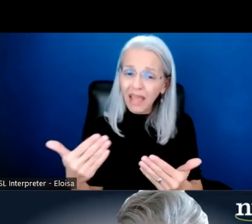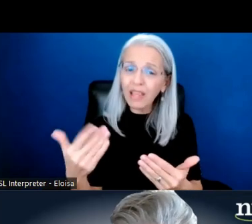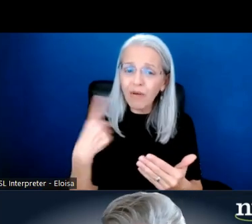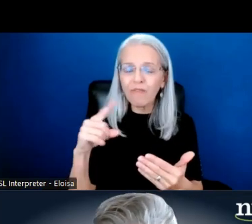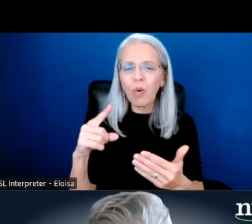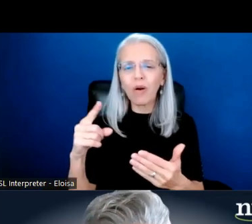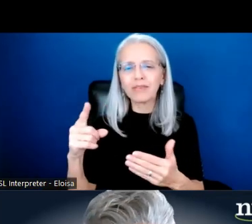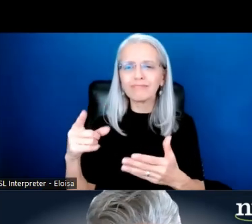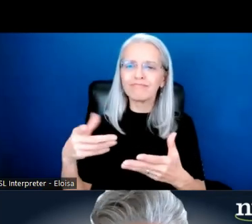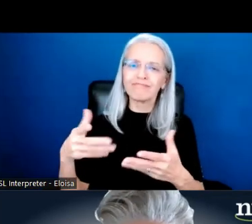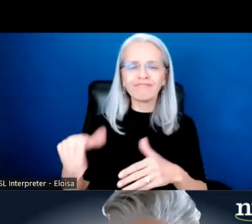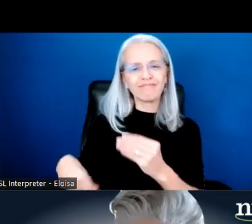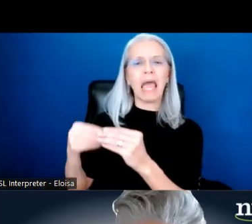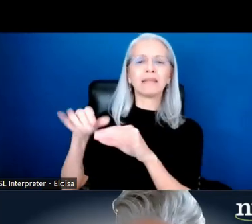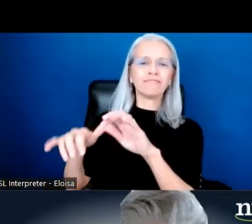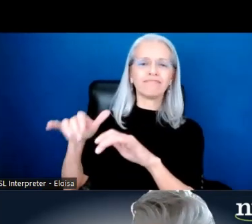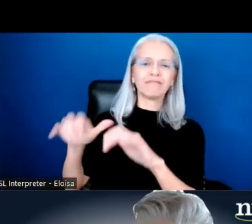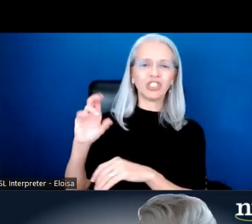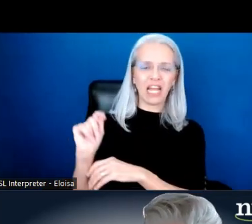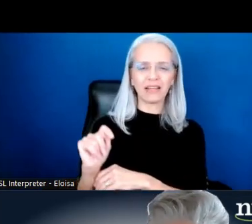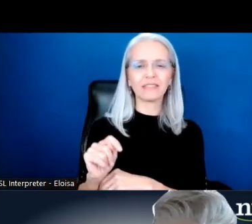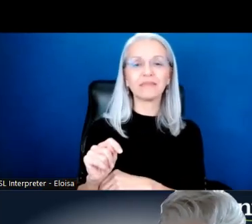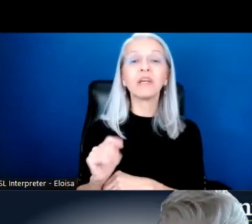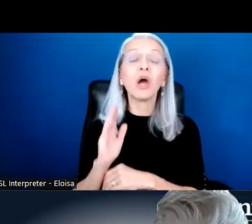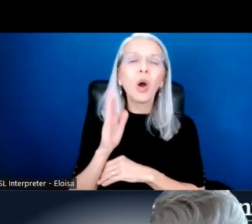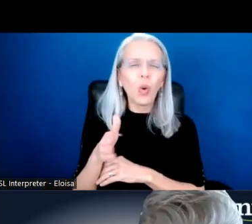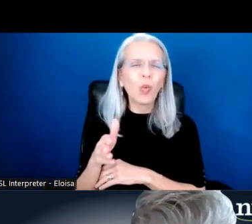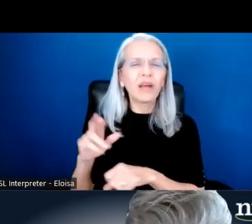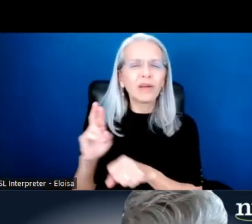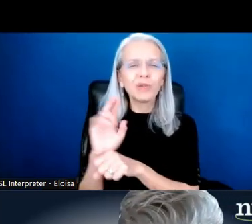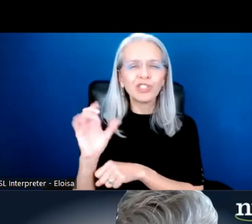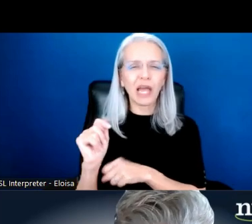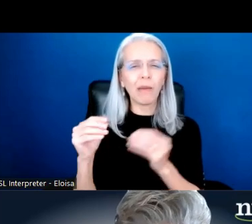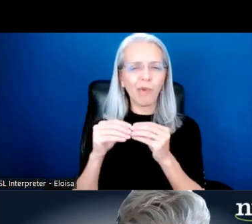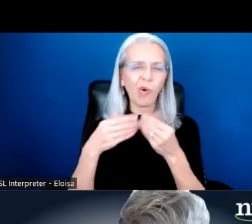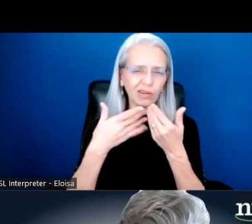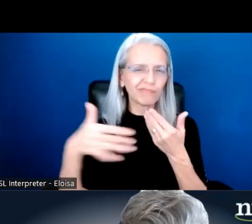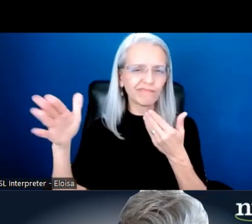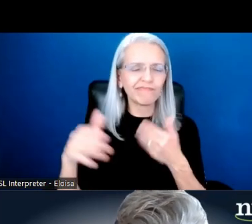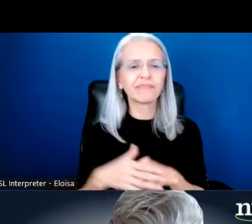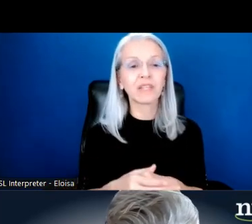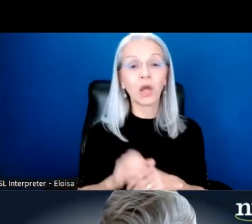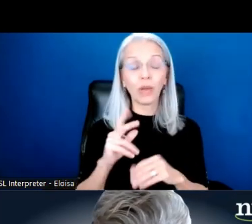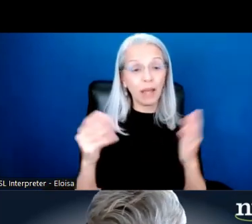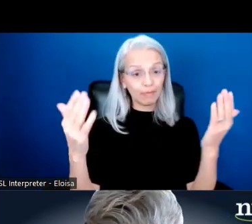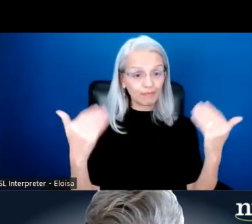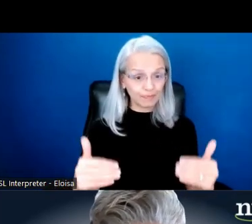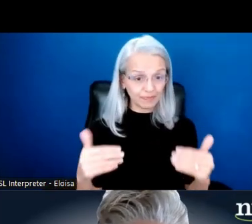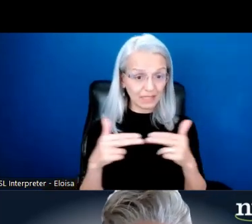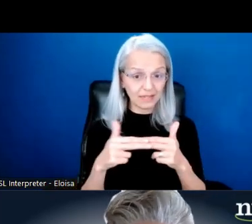acquiescing and putting that in the chat. We'll be doing more in the chat as we move forward. So next slide,